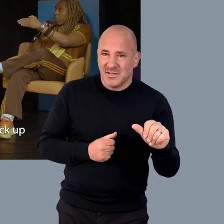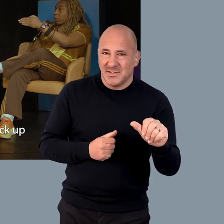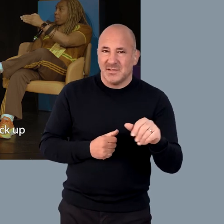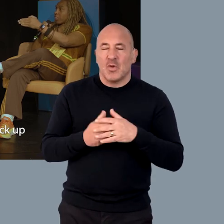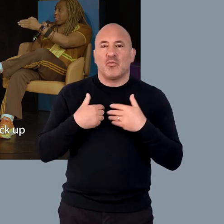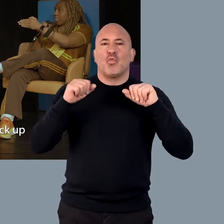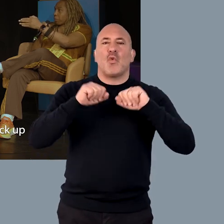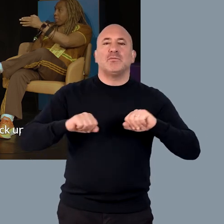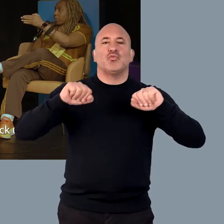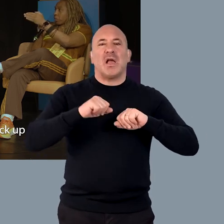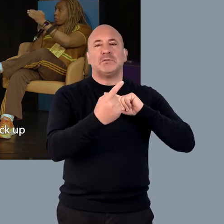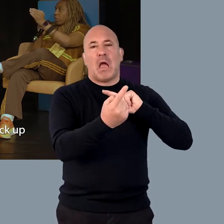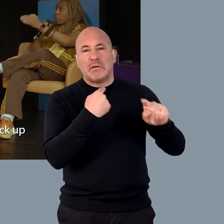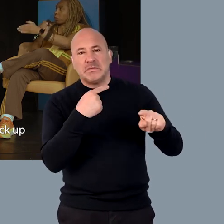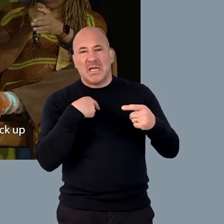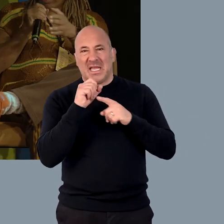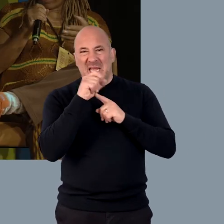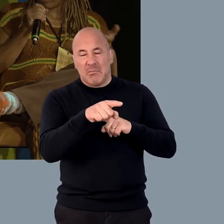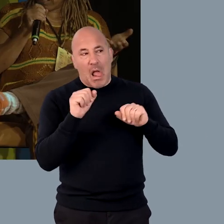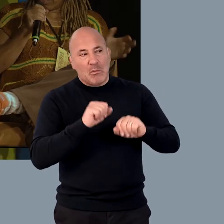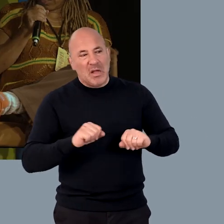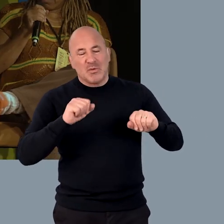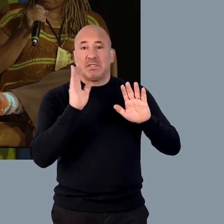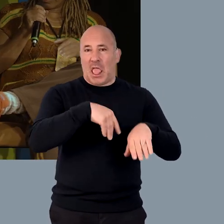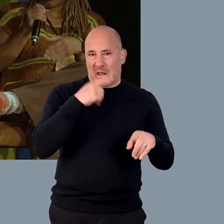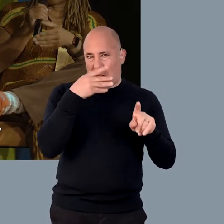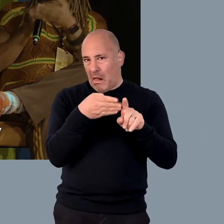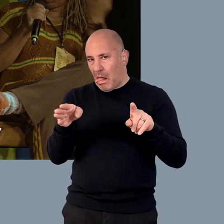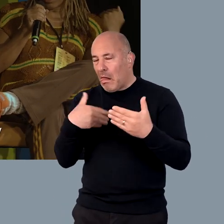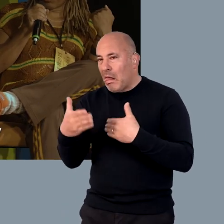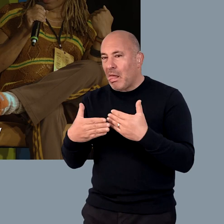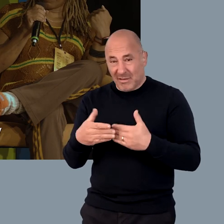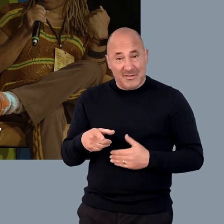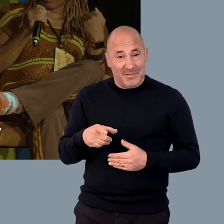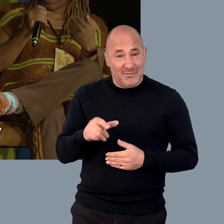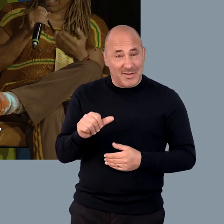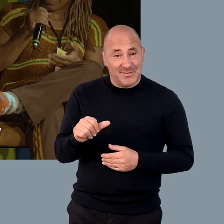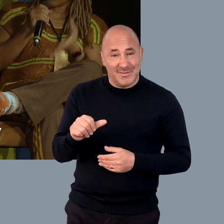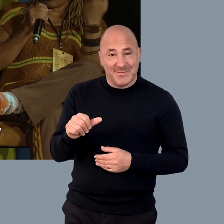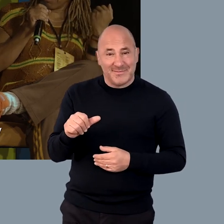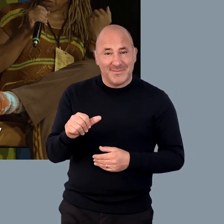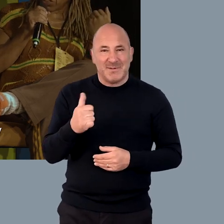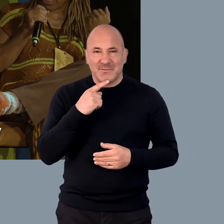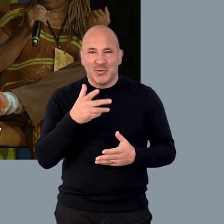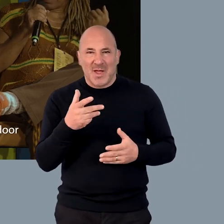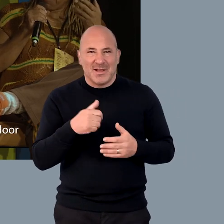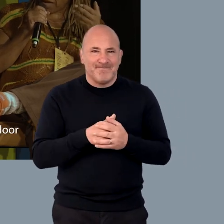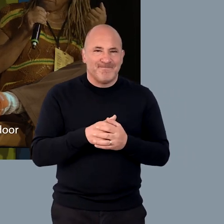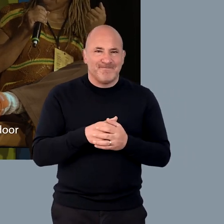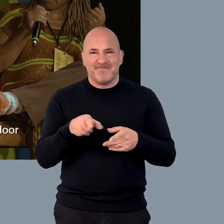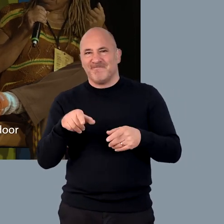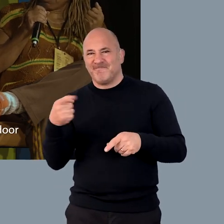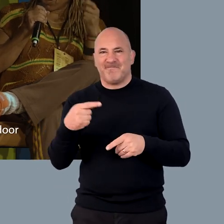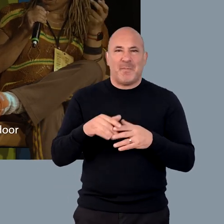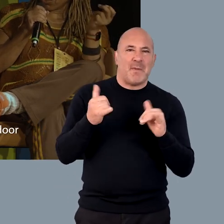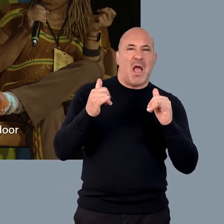somebody to pick up or answer that email or You know what? I mean sometimes you have to have the party turn up the music and have